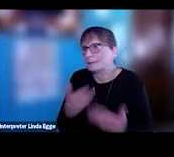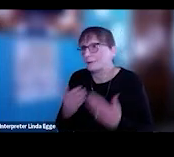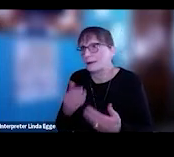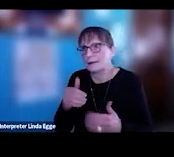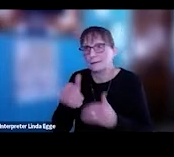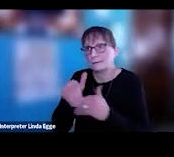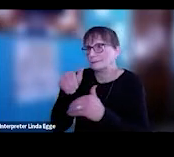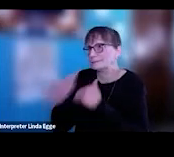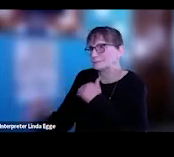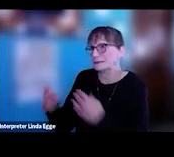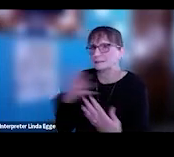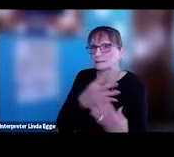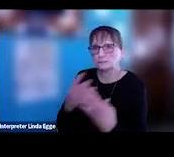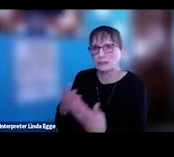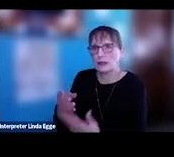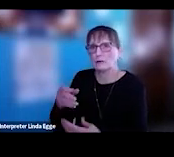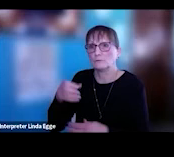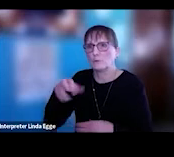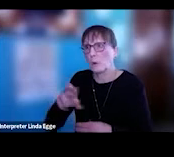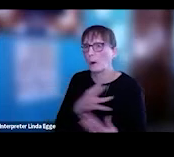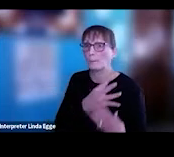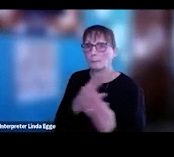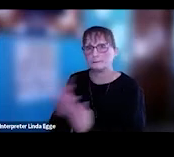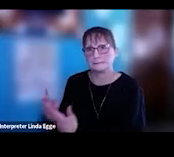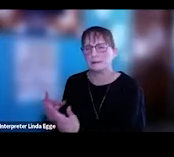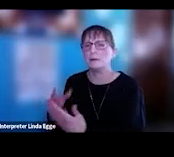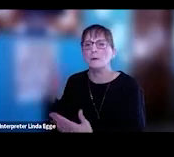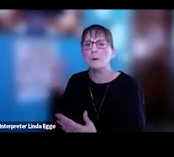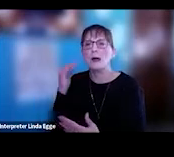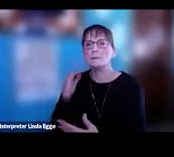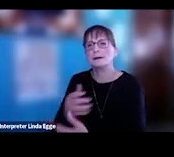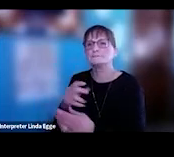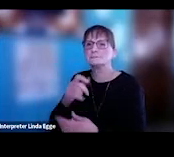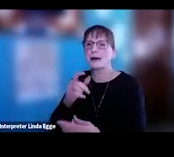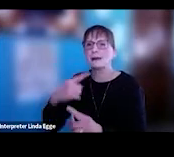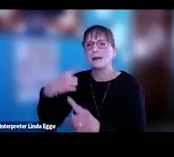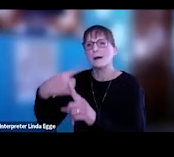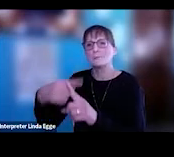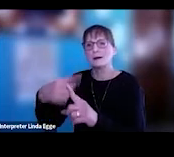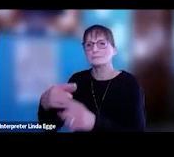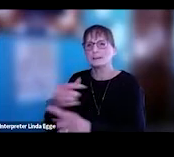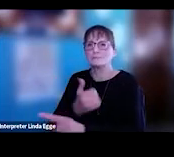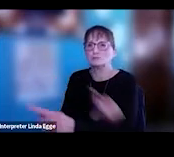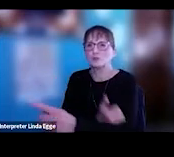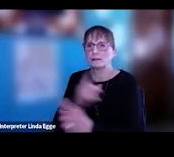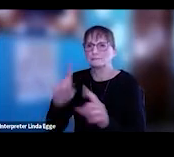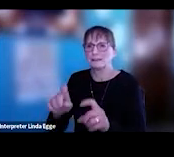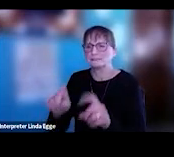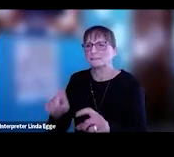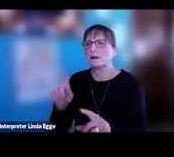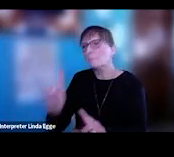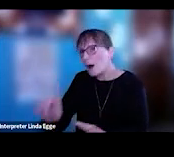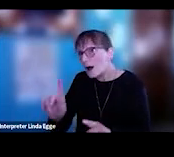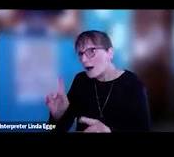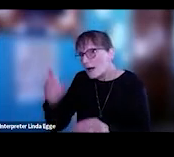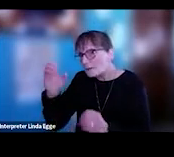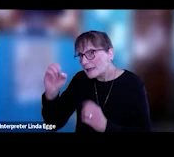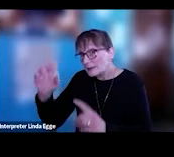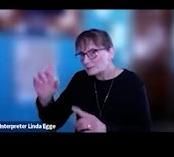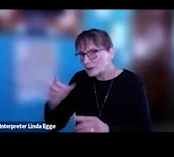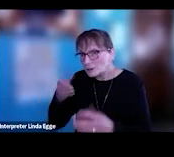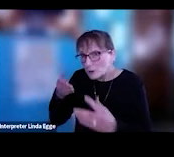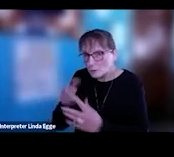or prison because of that positive screen. The education provided through this that